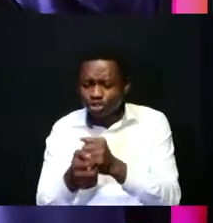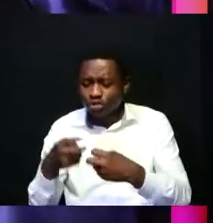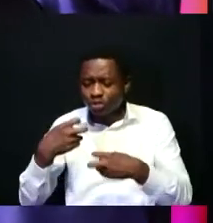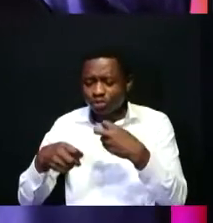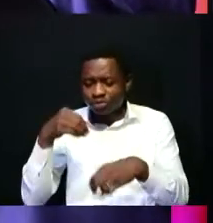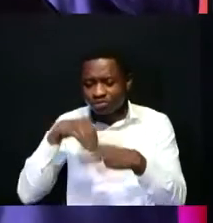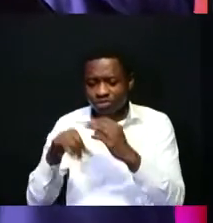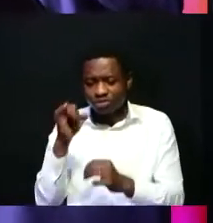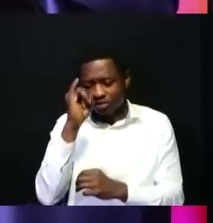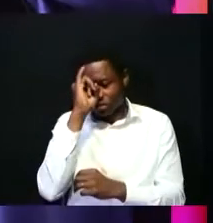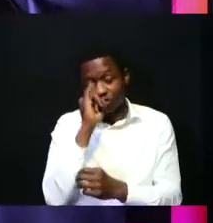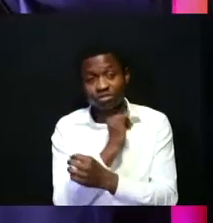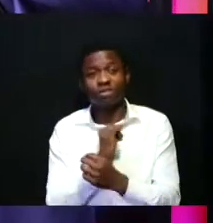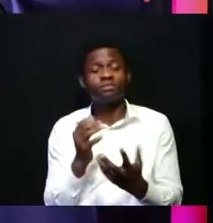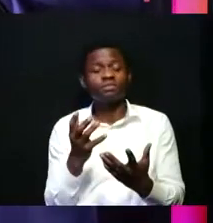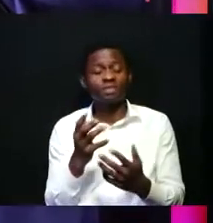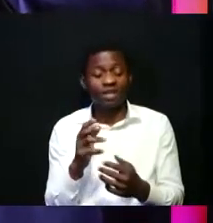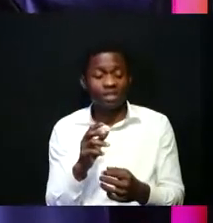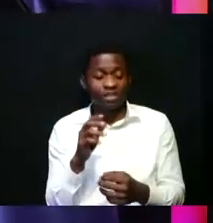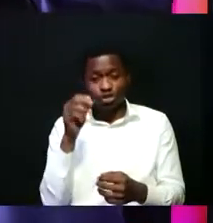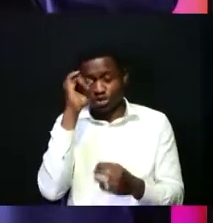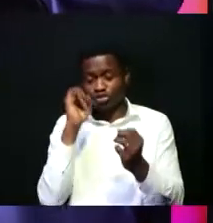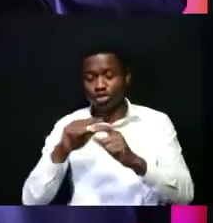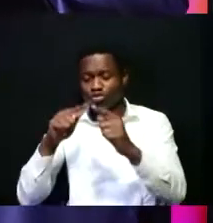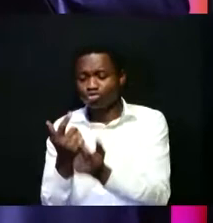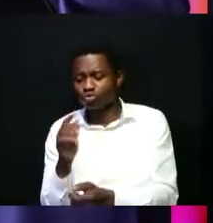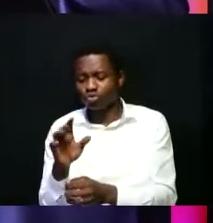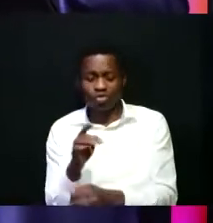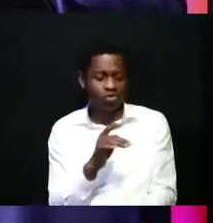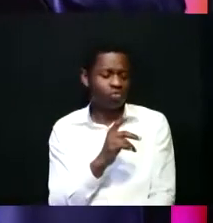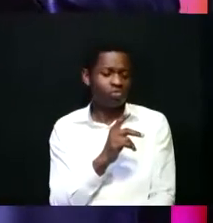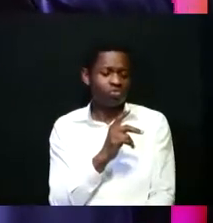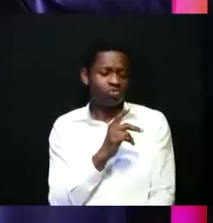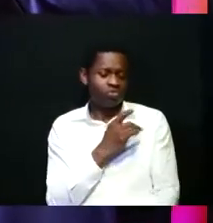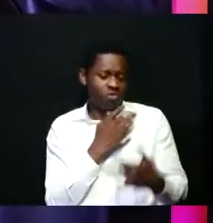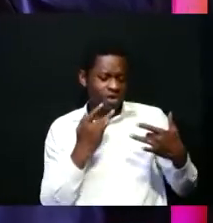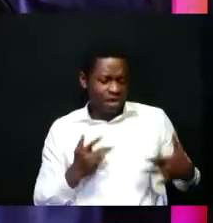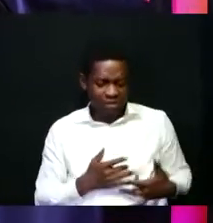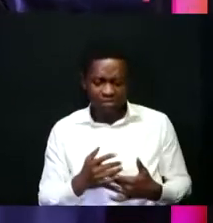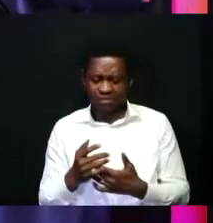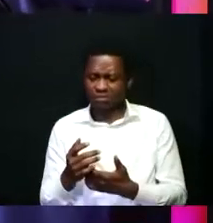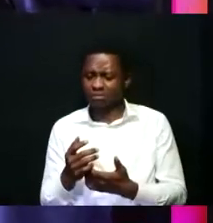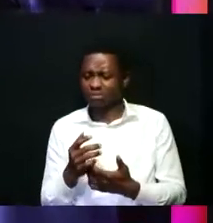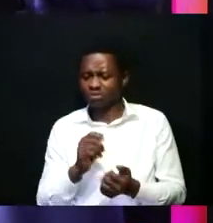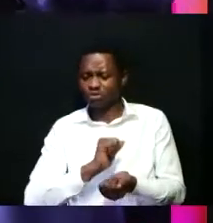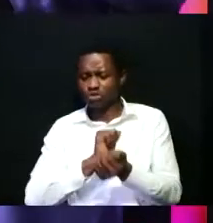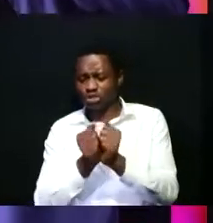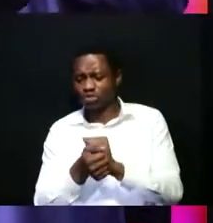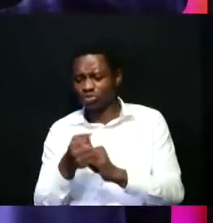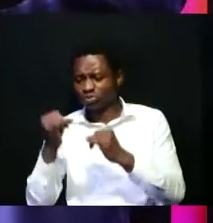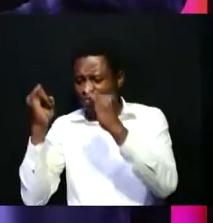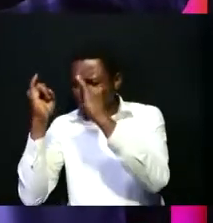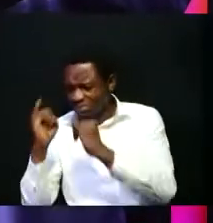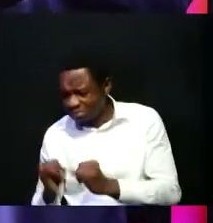of Israelites that has gone after Baal. He wanted that God will bring their hearts back to himself. Now when